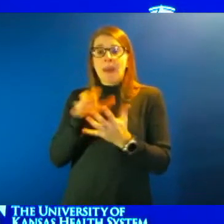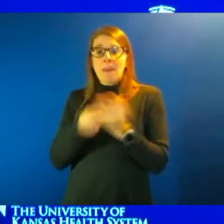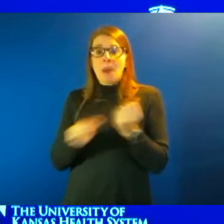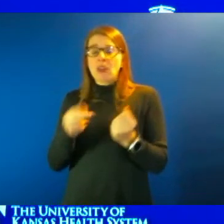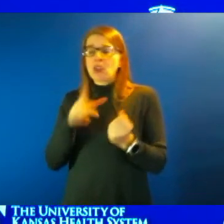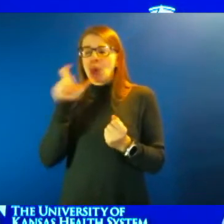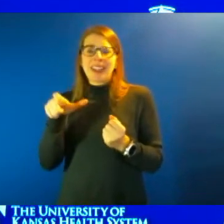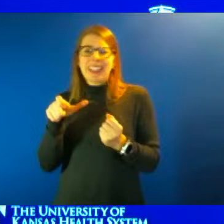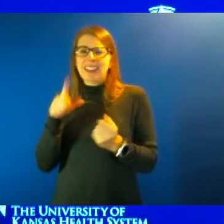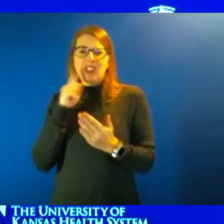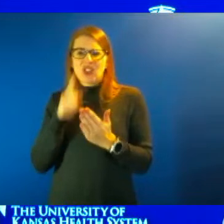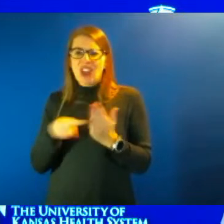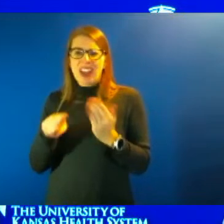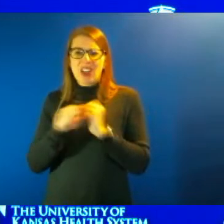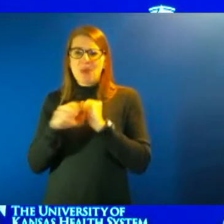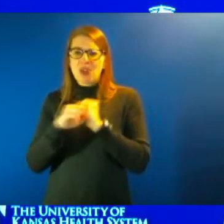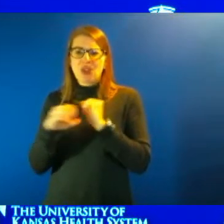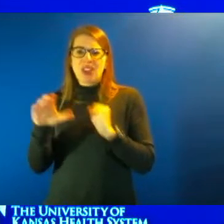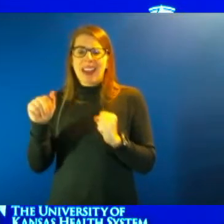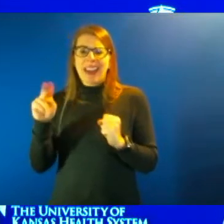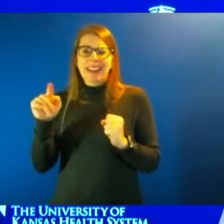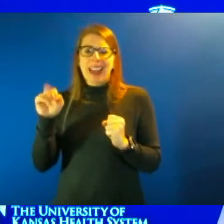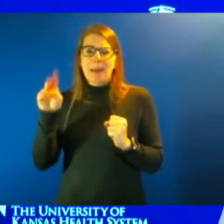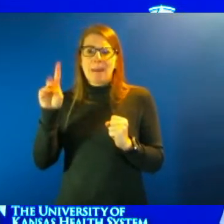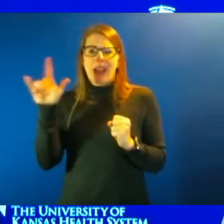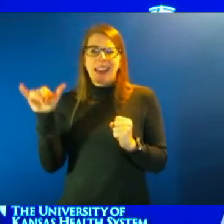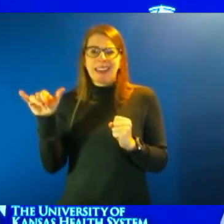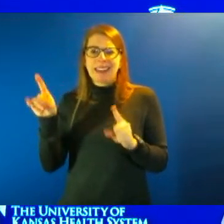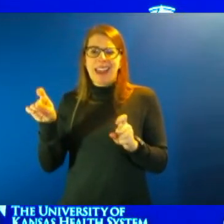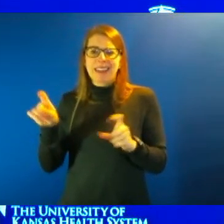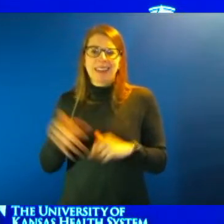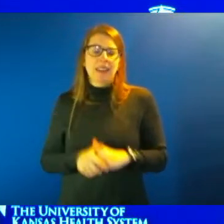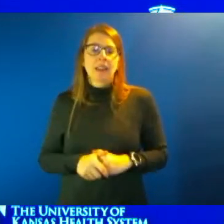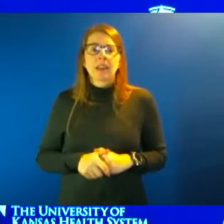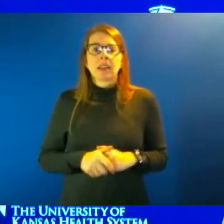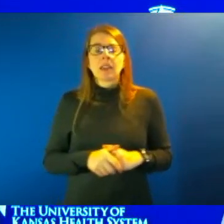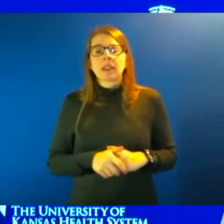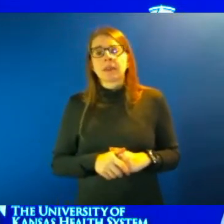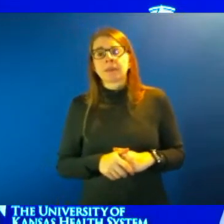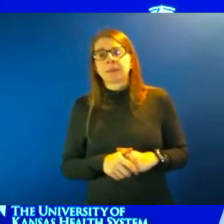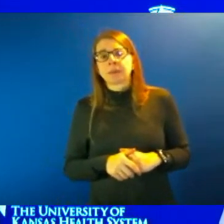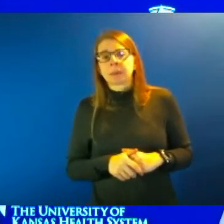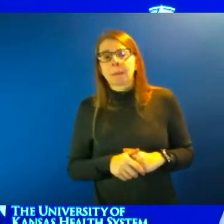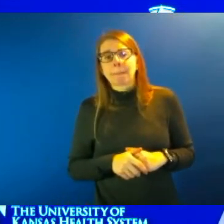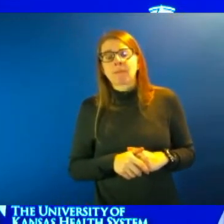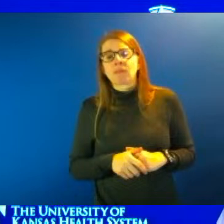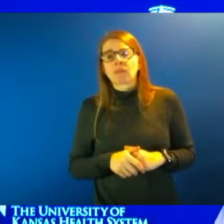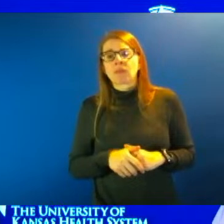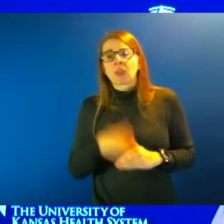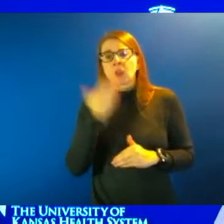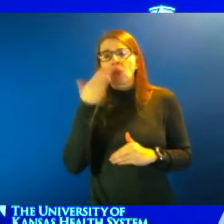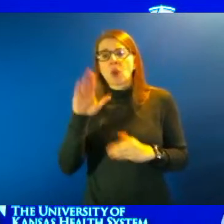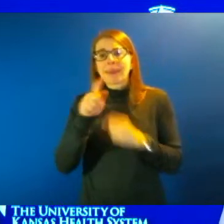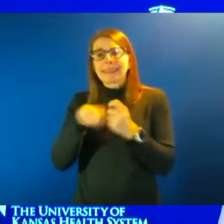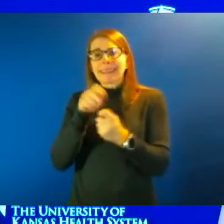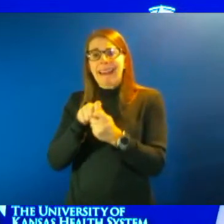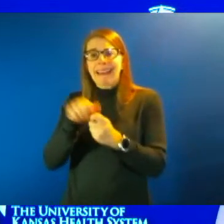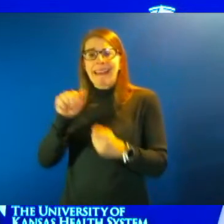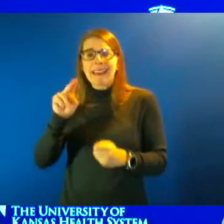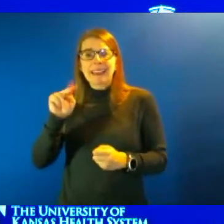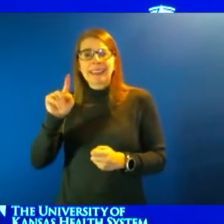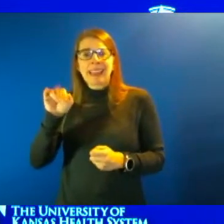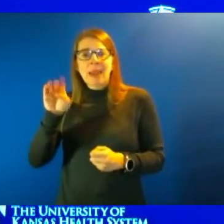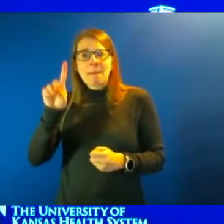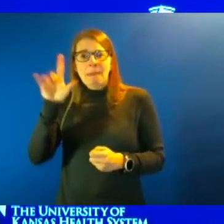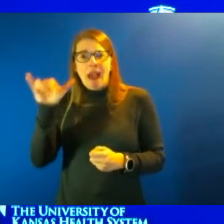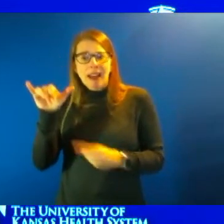commercial antibody tests. The other thing is, on those commercial antibody tests, you don't really know exactly what the antibody is to.